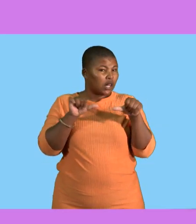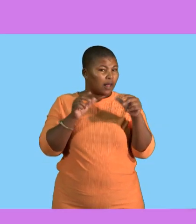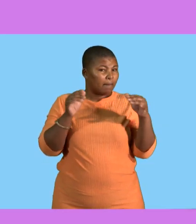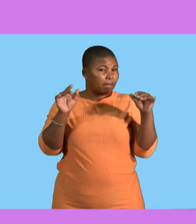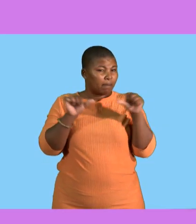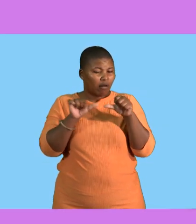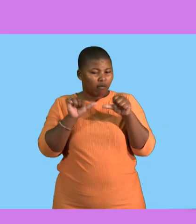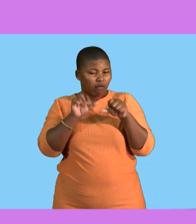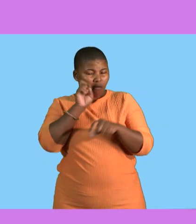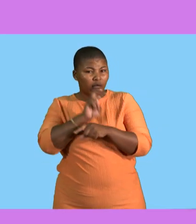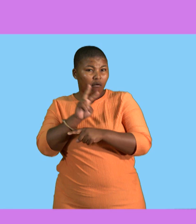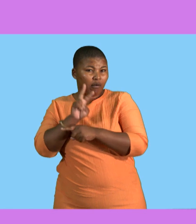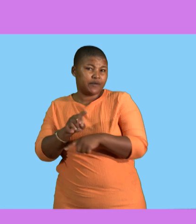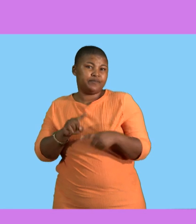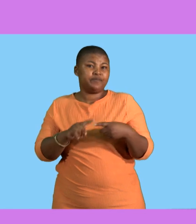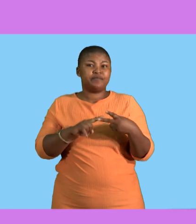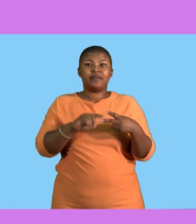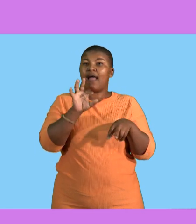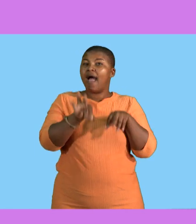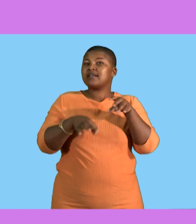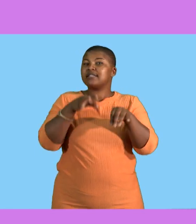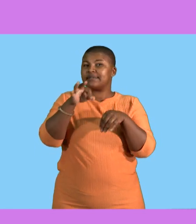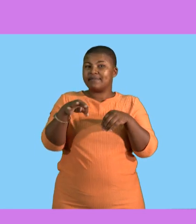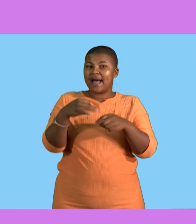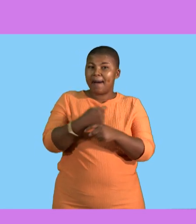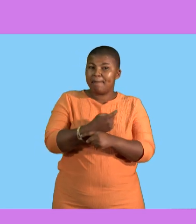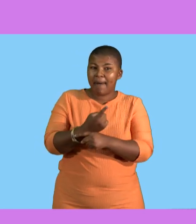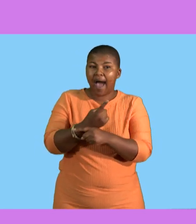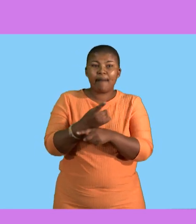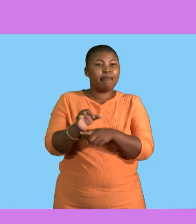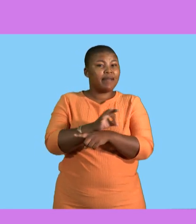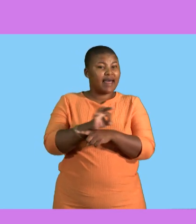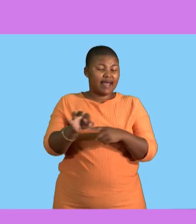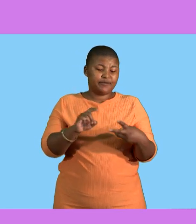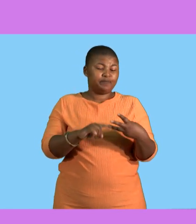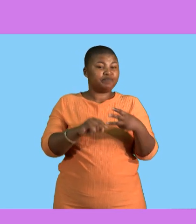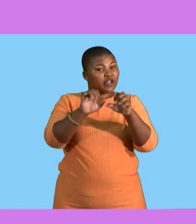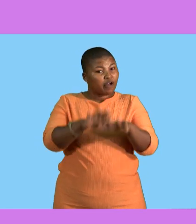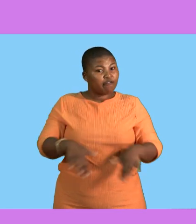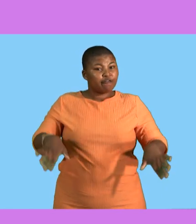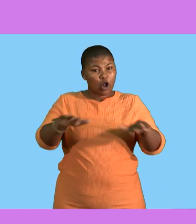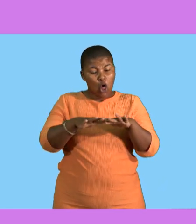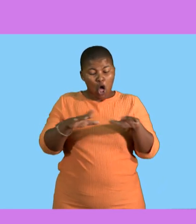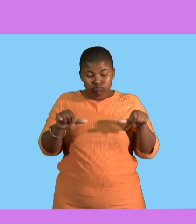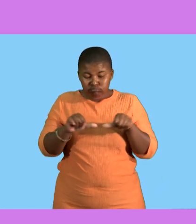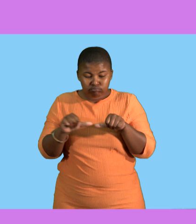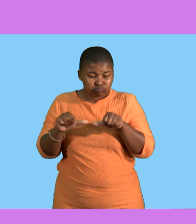in the context of appropriate maps and plans, and then also calculate floor areas.